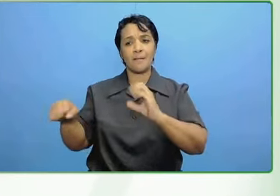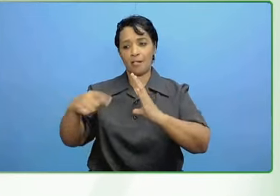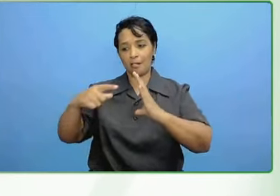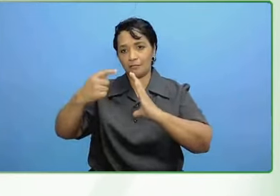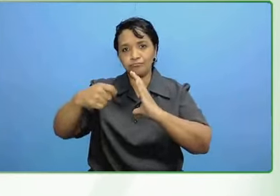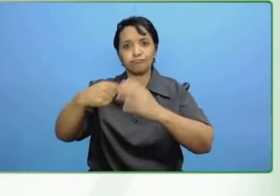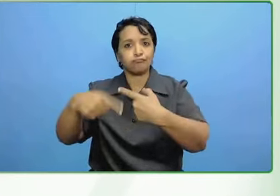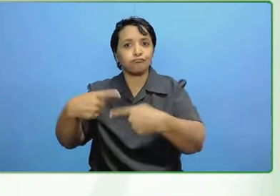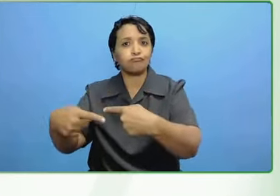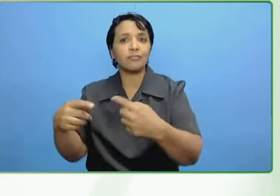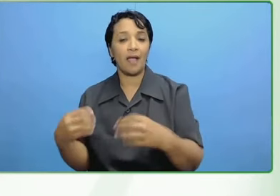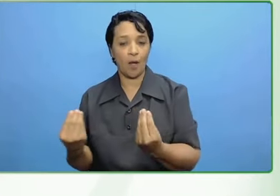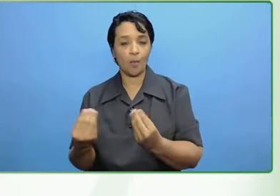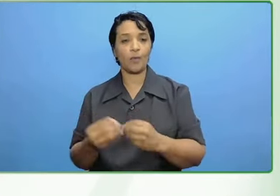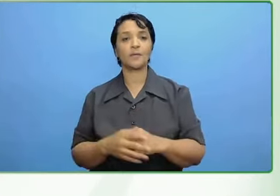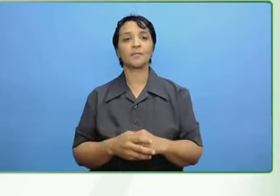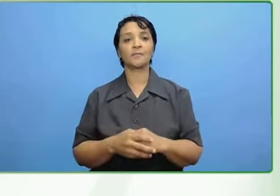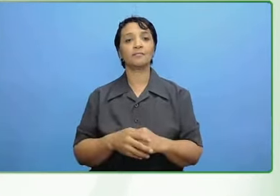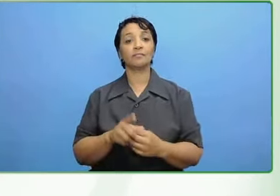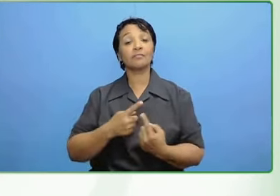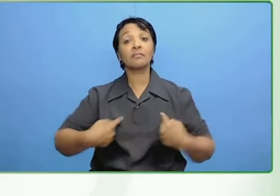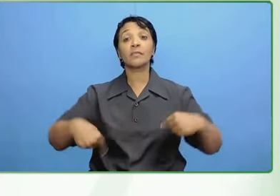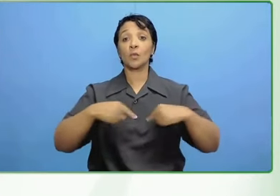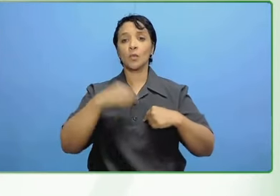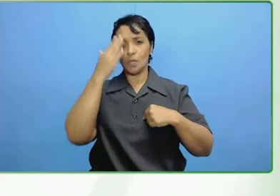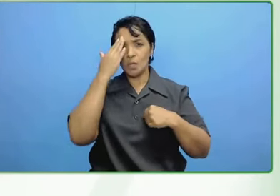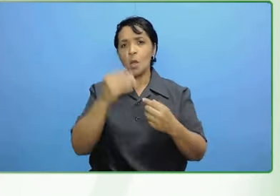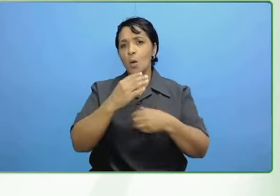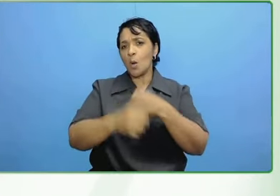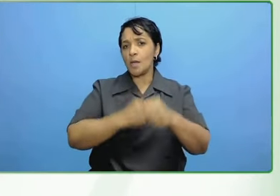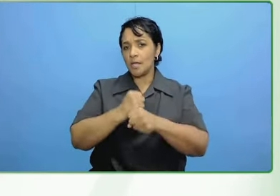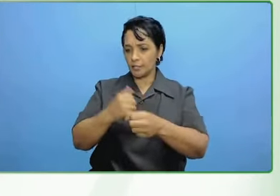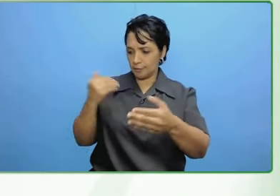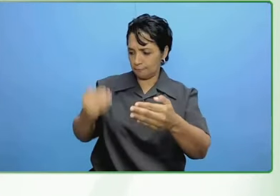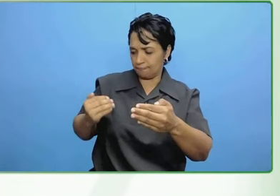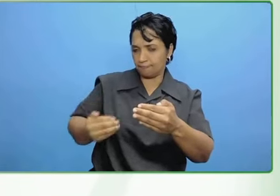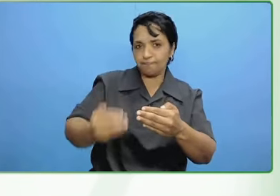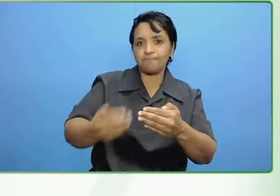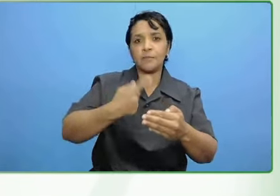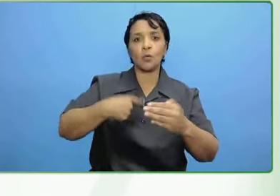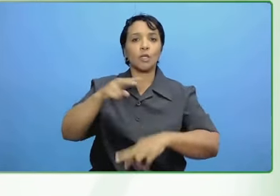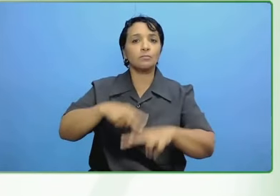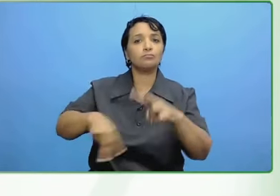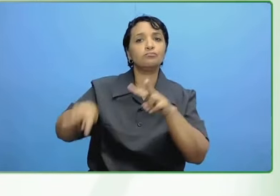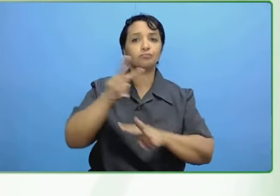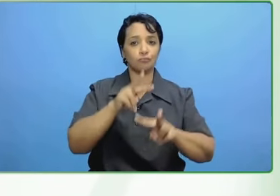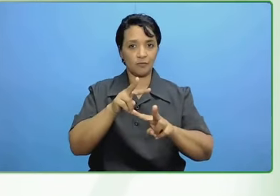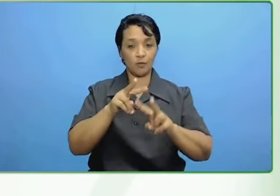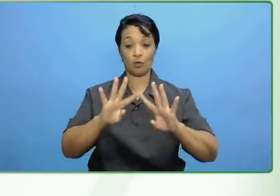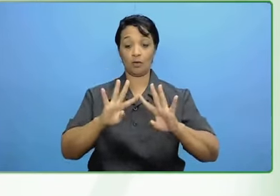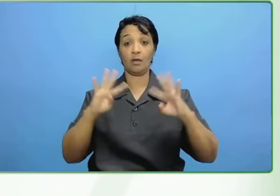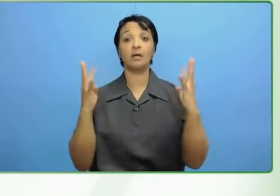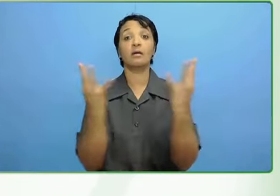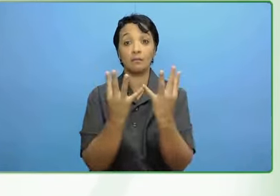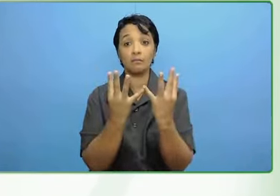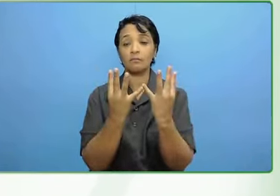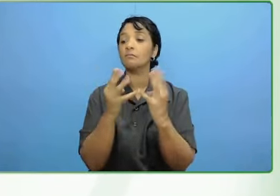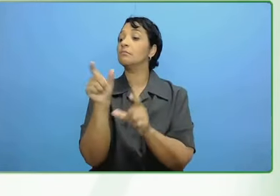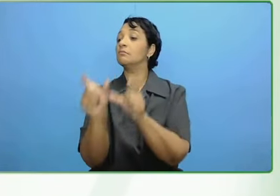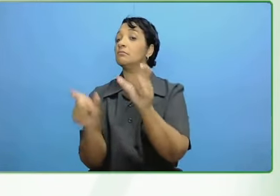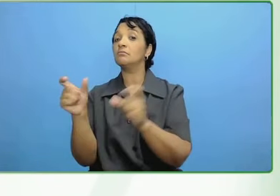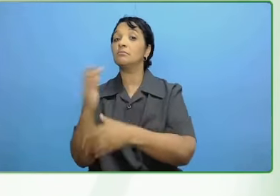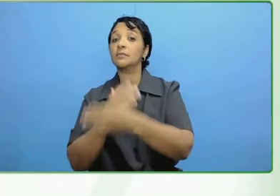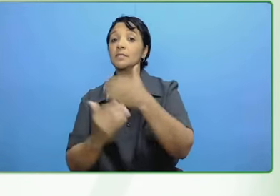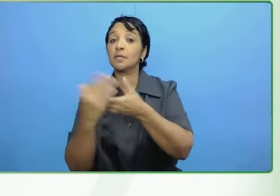our enabling master plans every few years through a process driven collectively by representatives from the disability community,